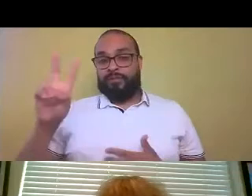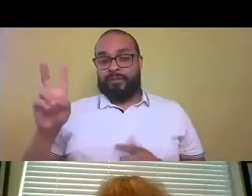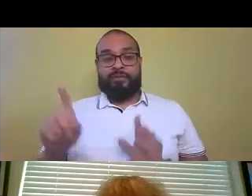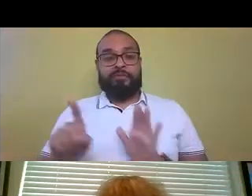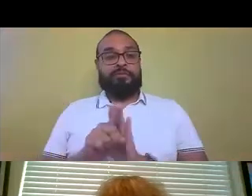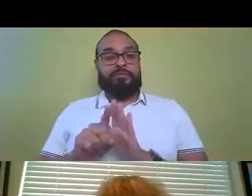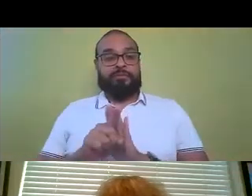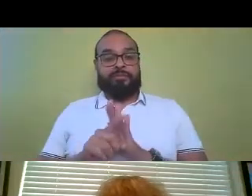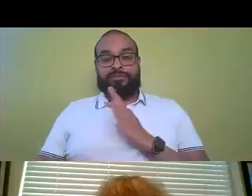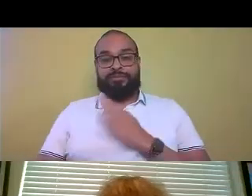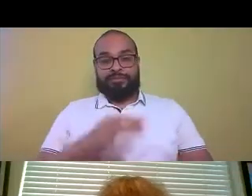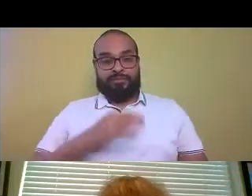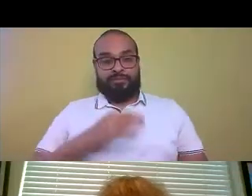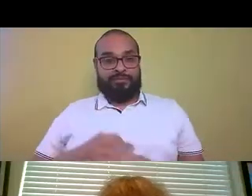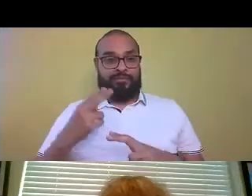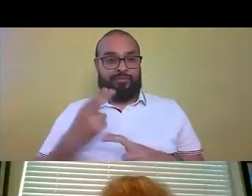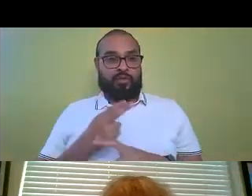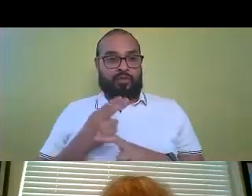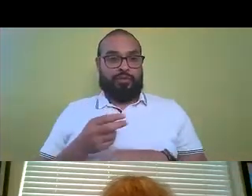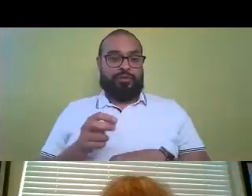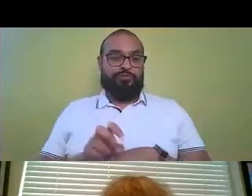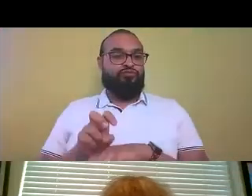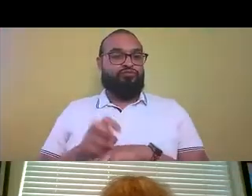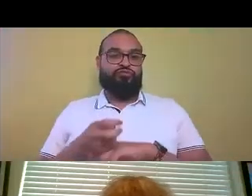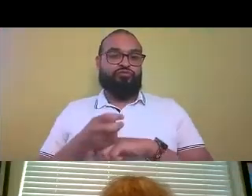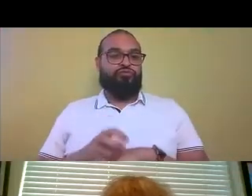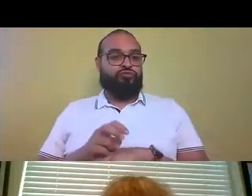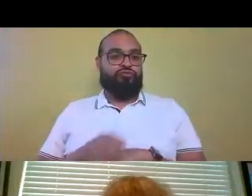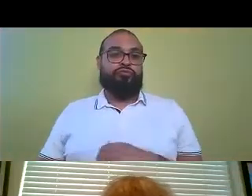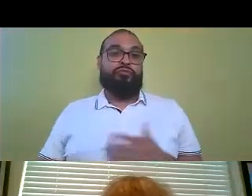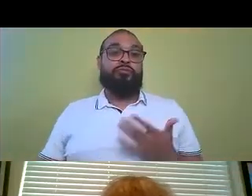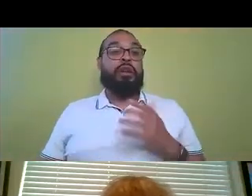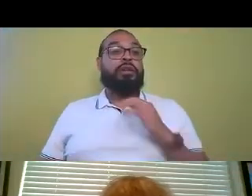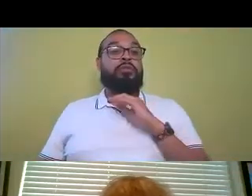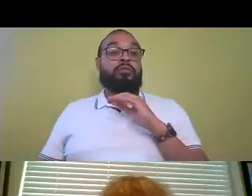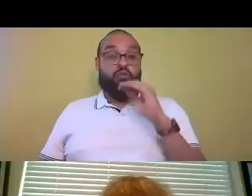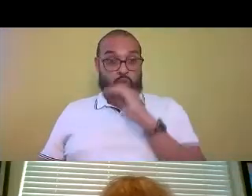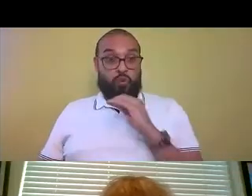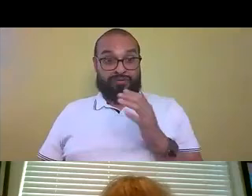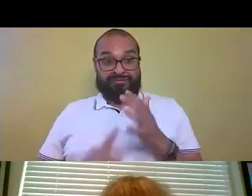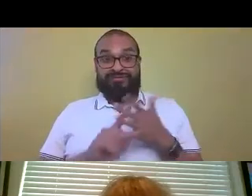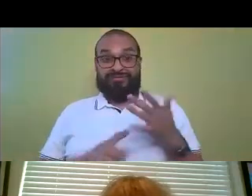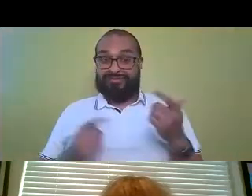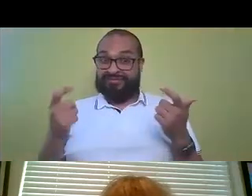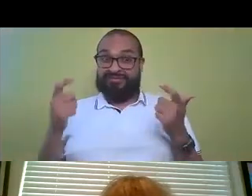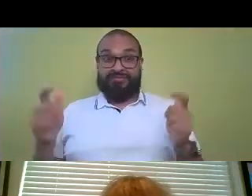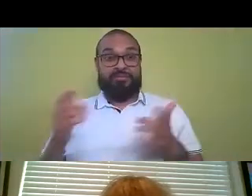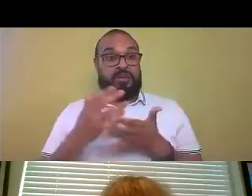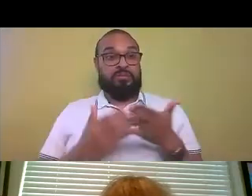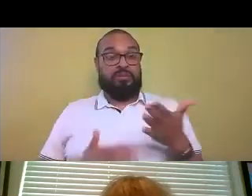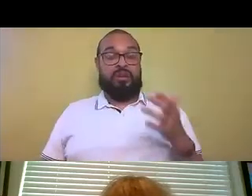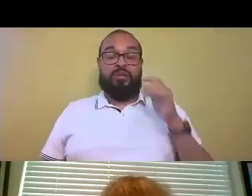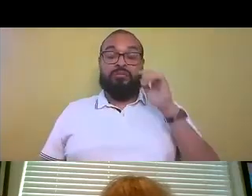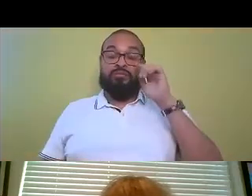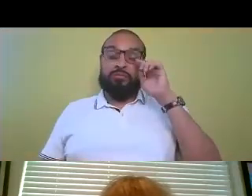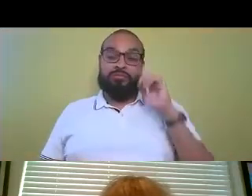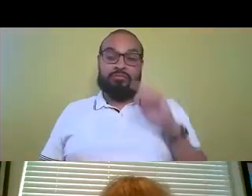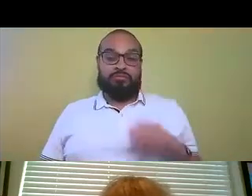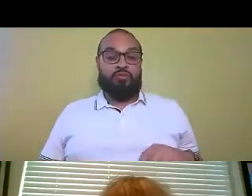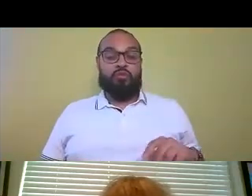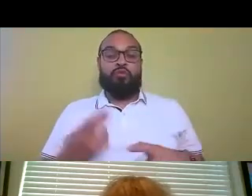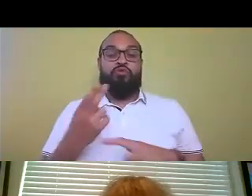rocking, and that soothes. Oral is another one of our big inputs that we use when we're trying to support